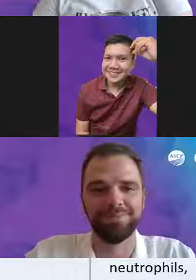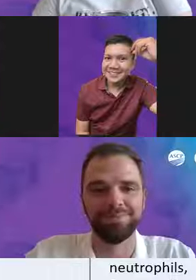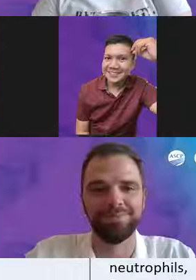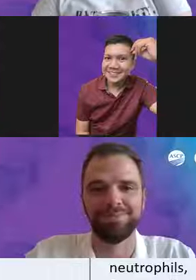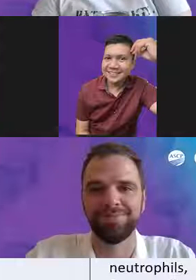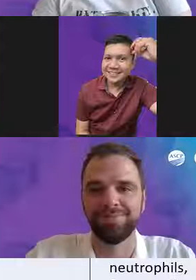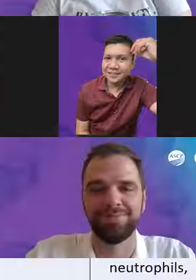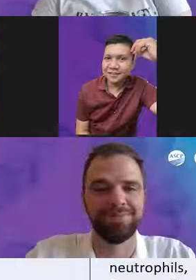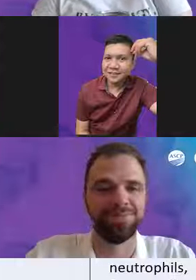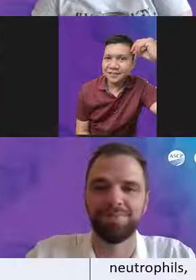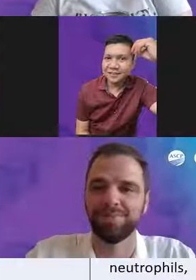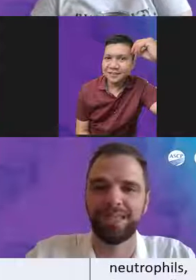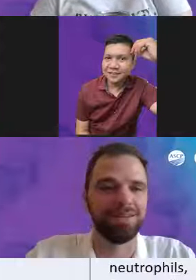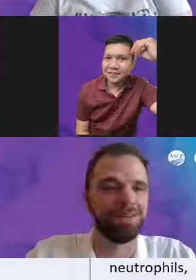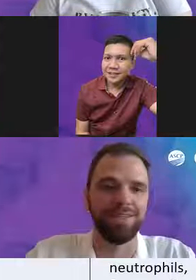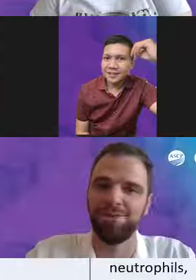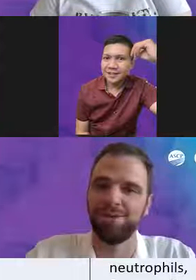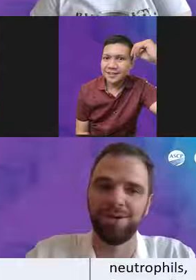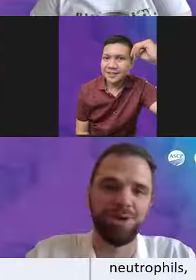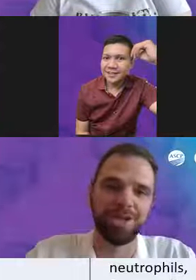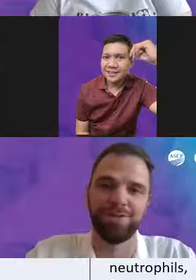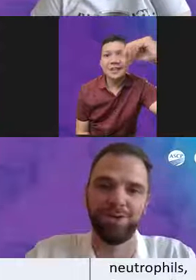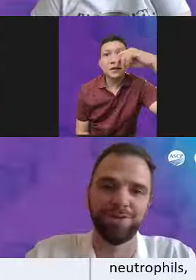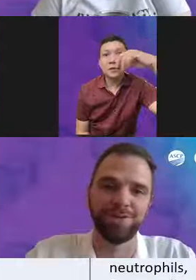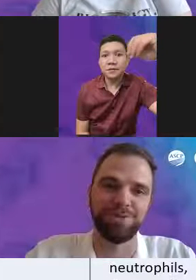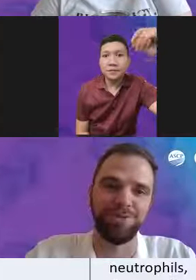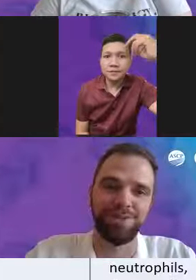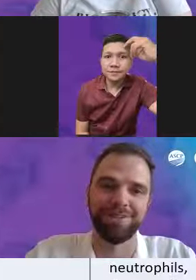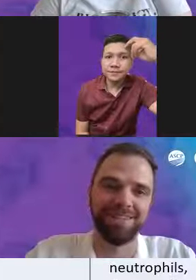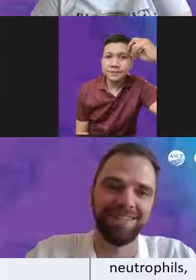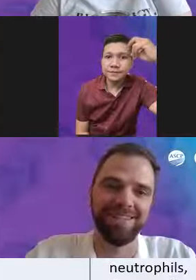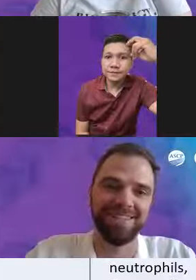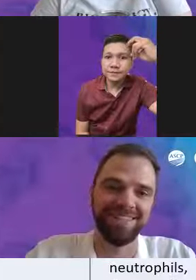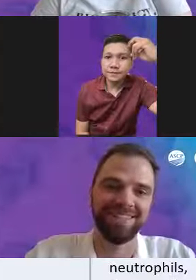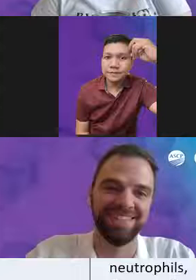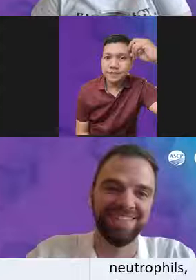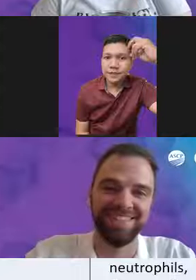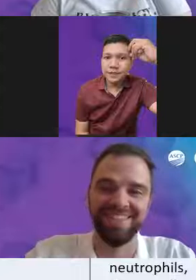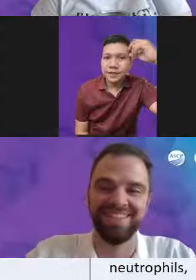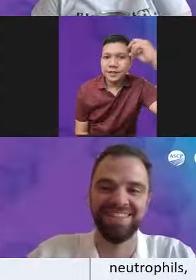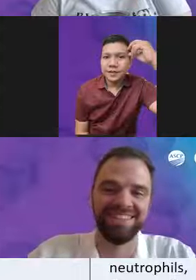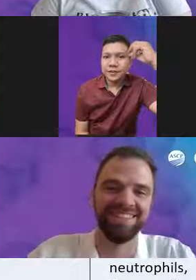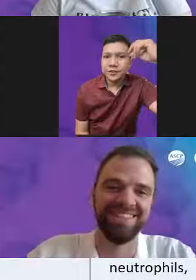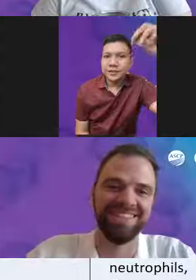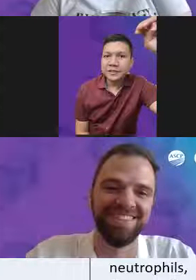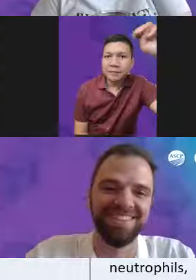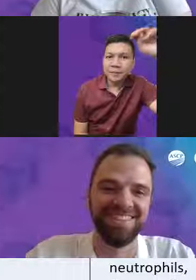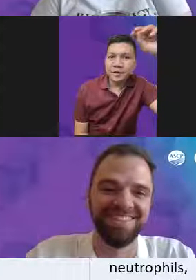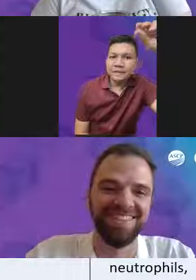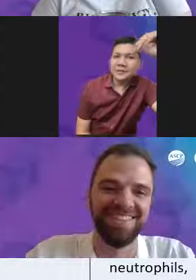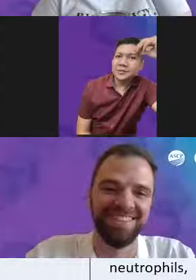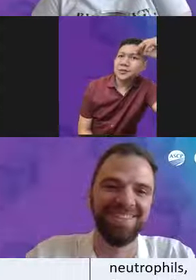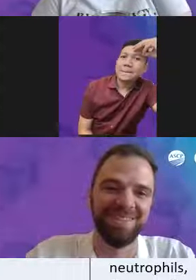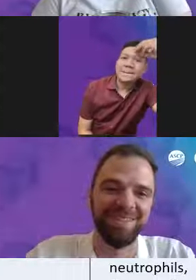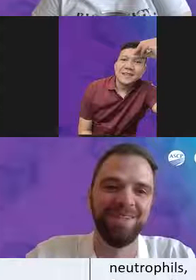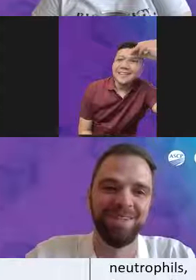two teams are neck and neck. All right. You gotta watch out for University of West Florida. That's right. So University of